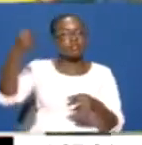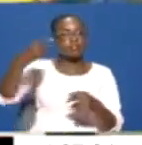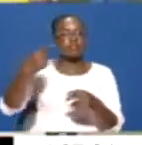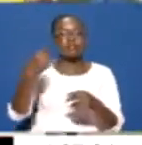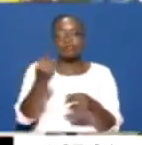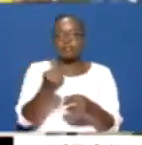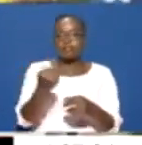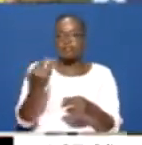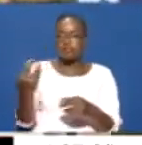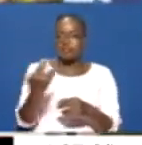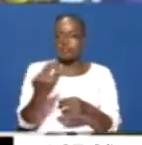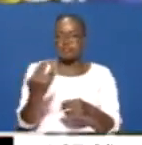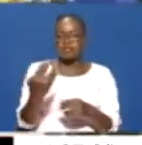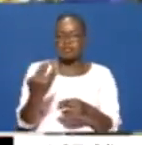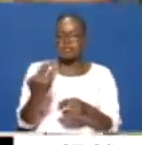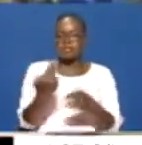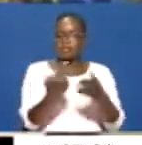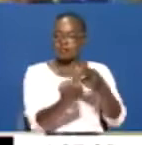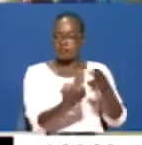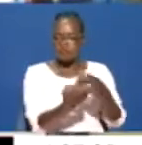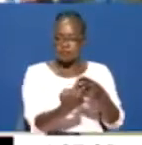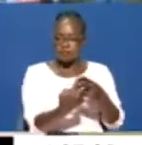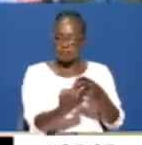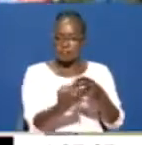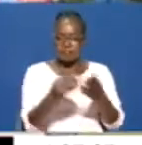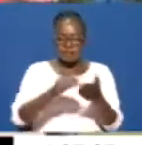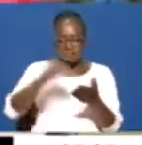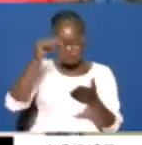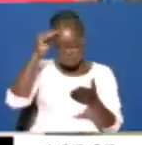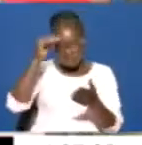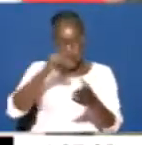bundles KICD, and then you go to